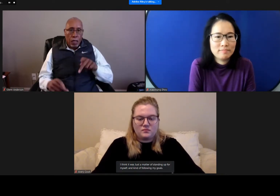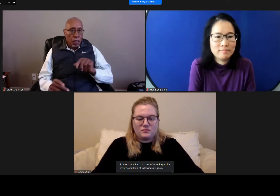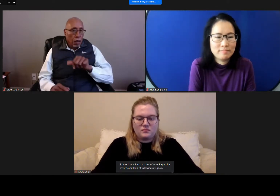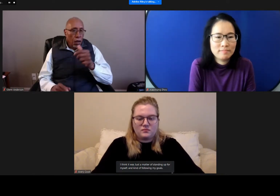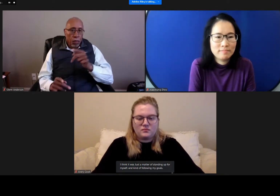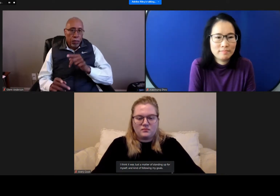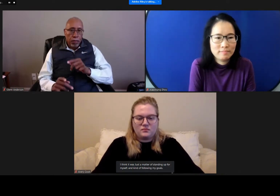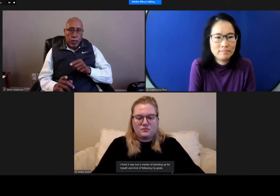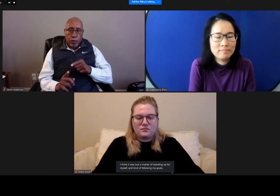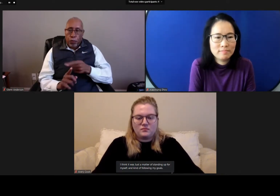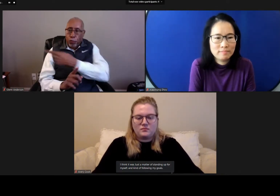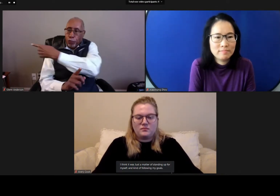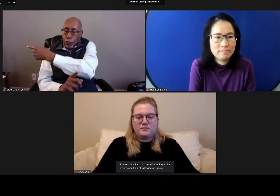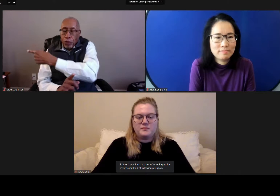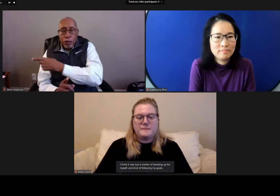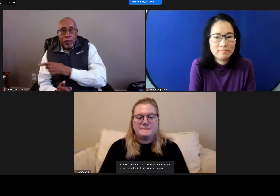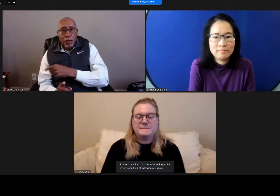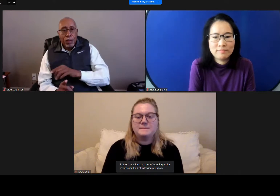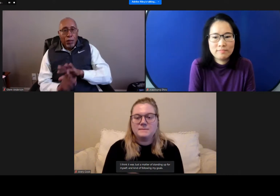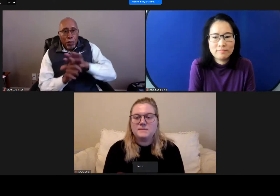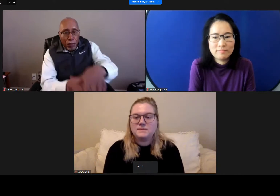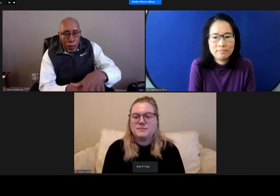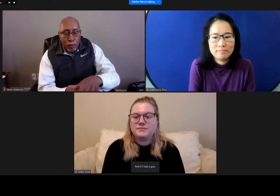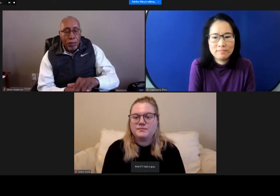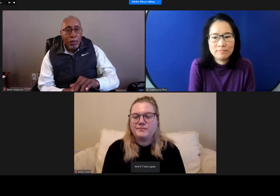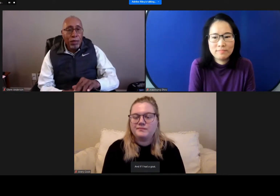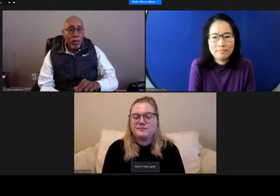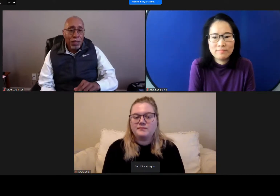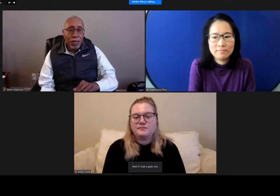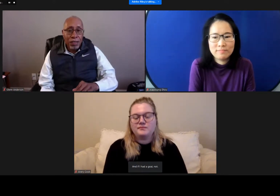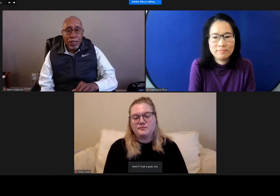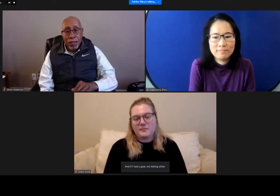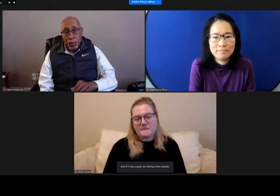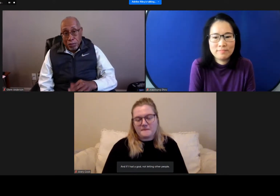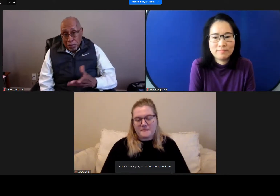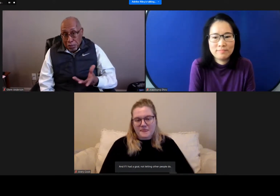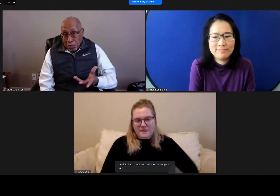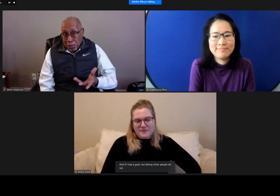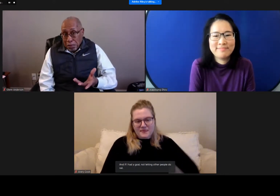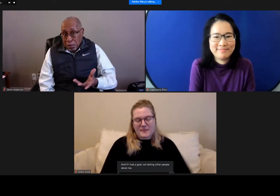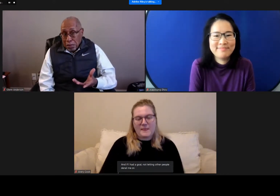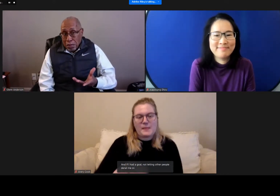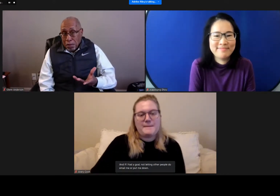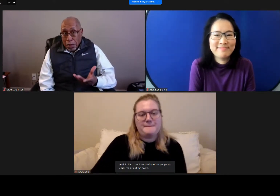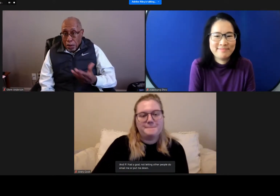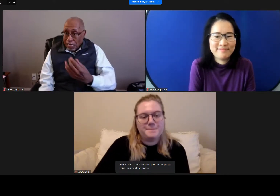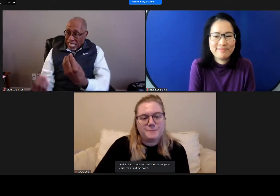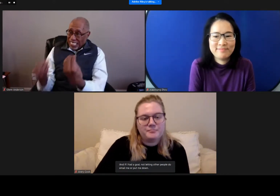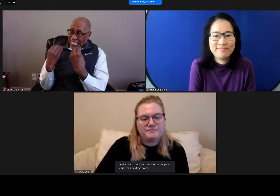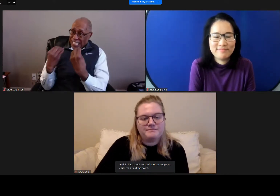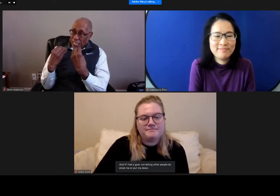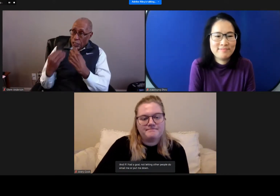goals. And if I had a goal, not letting other people derail me or put me down.